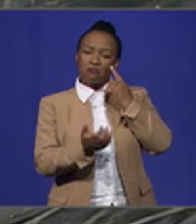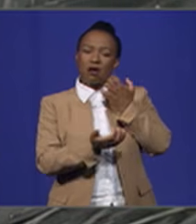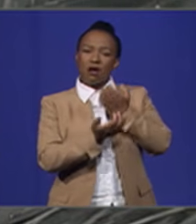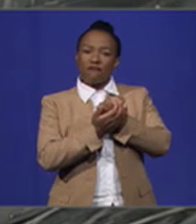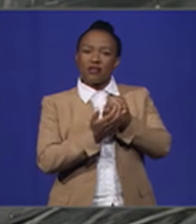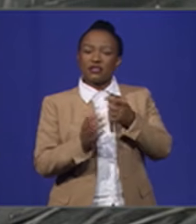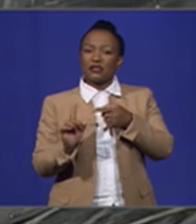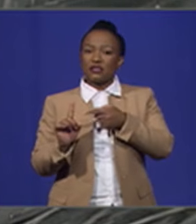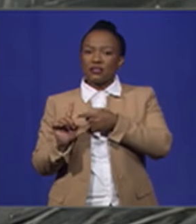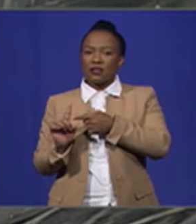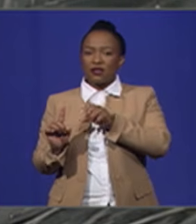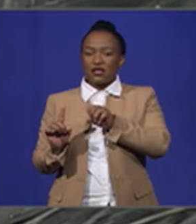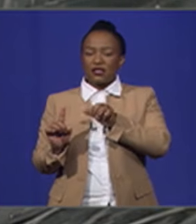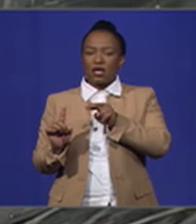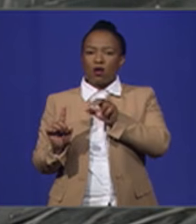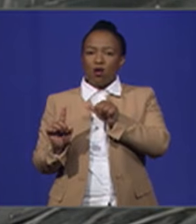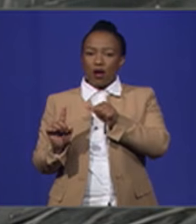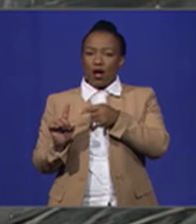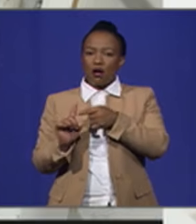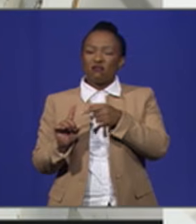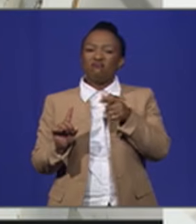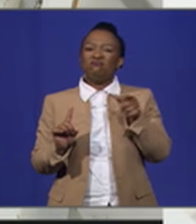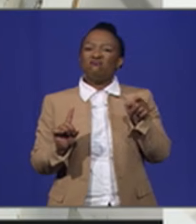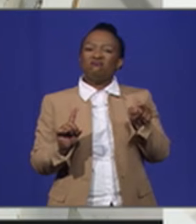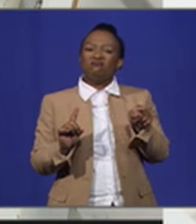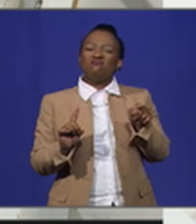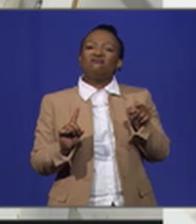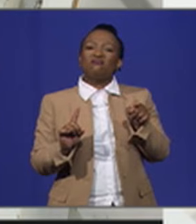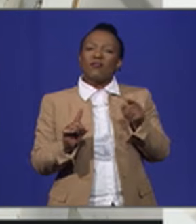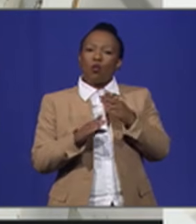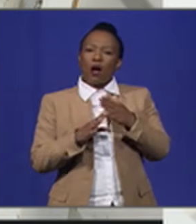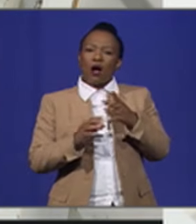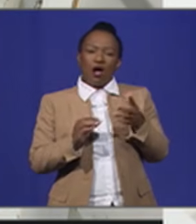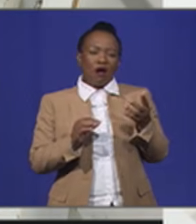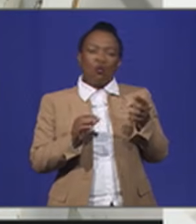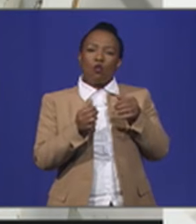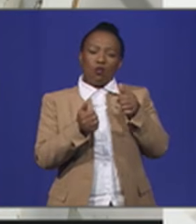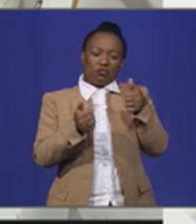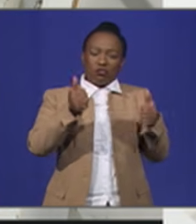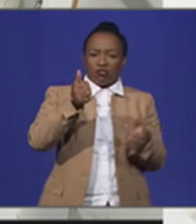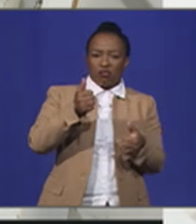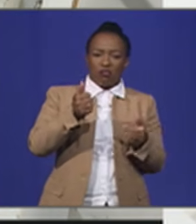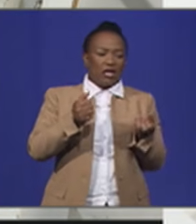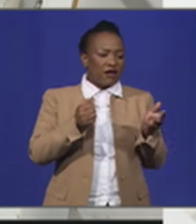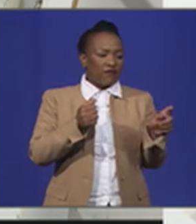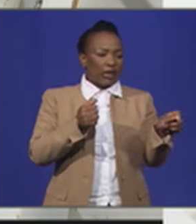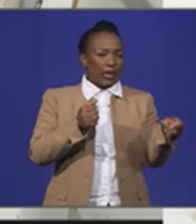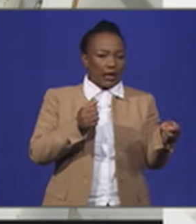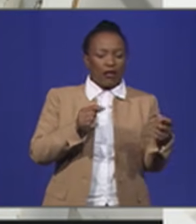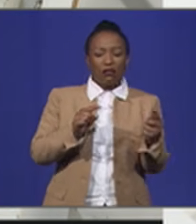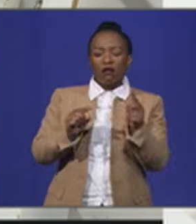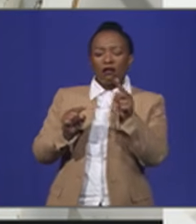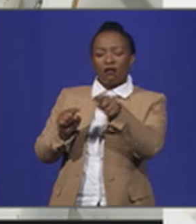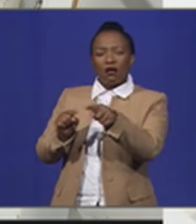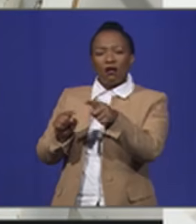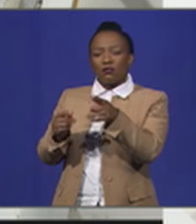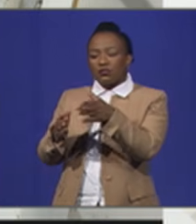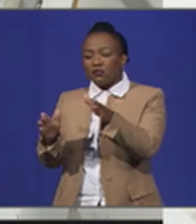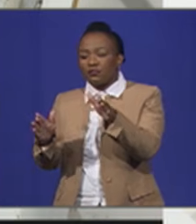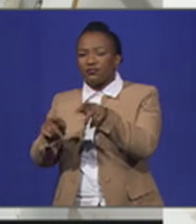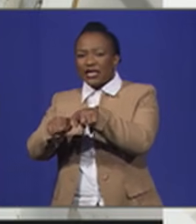neetse modiredi wa maemo a kwa tlase senotlele gore a kgone go ya go tsaya bontlha bongwe jwa diritibatsi jo go neng go tla